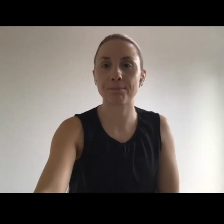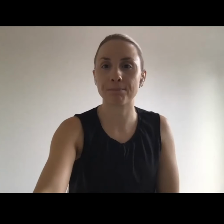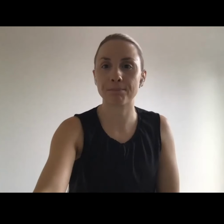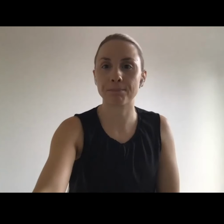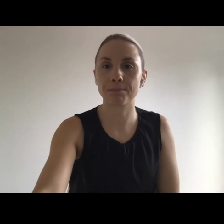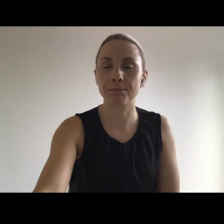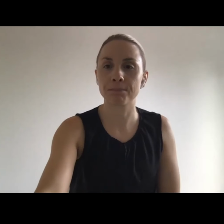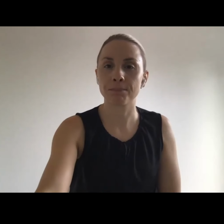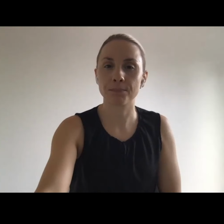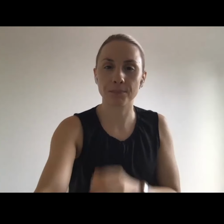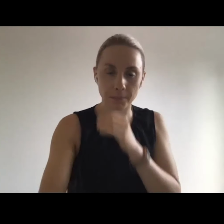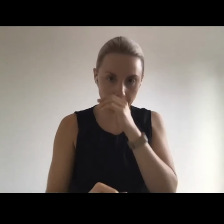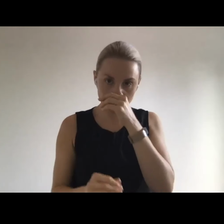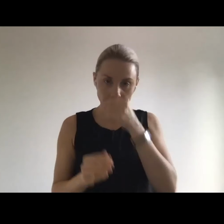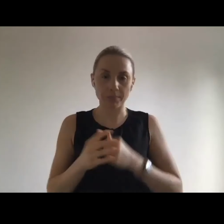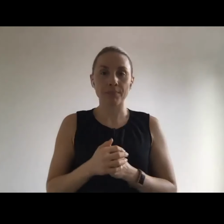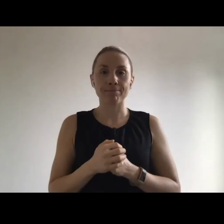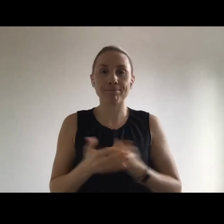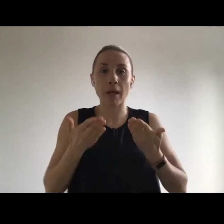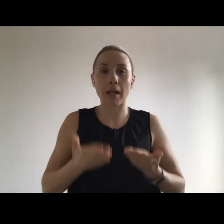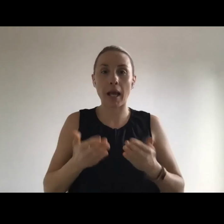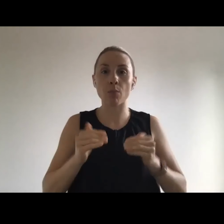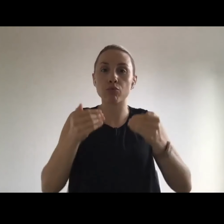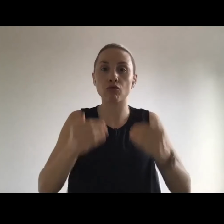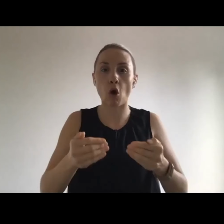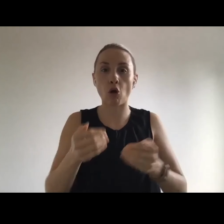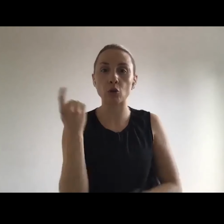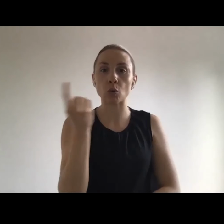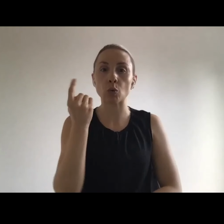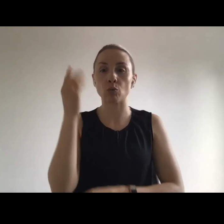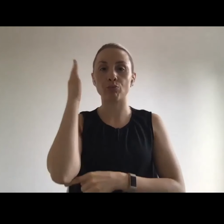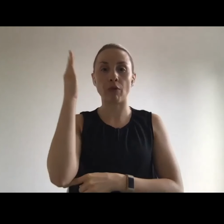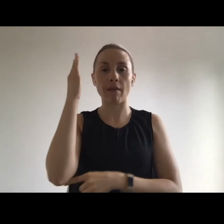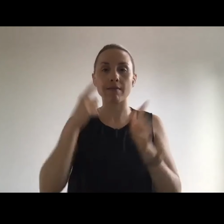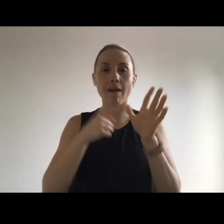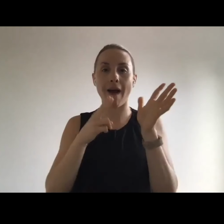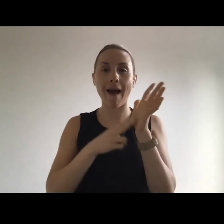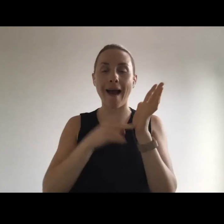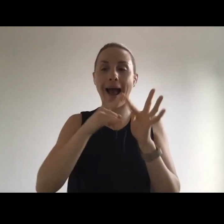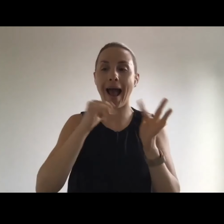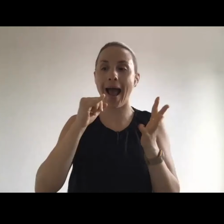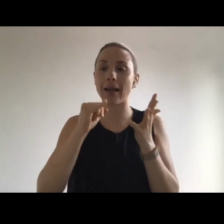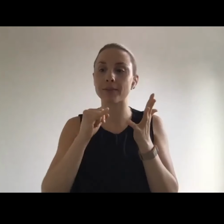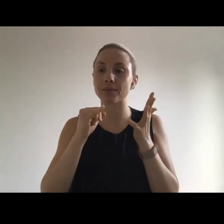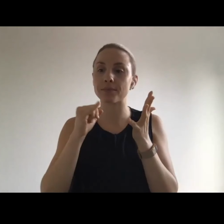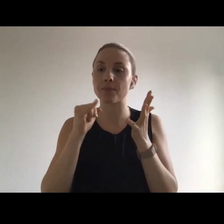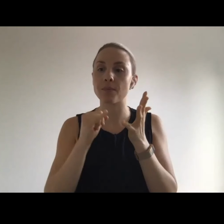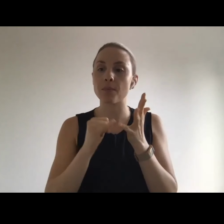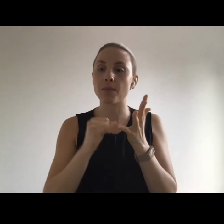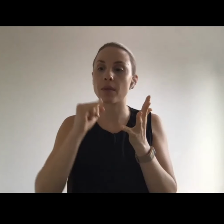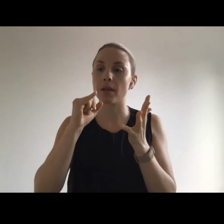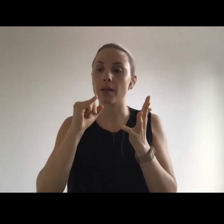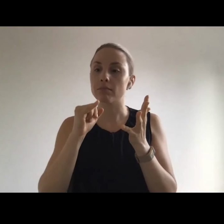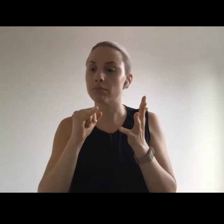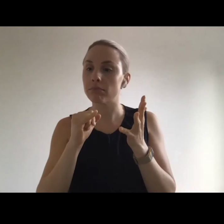and introduce Professor Anne Schilder, who's a NIHR research professor and also director of the Deafness